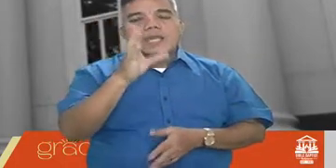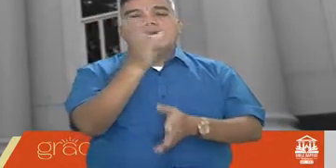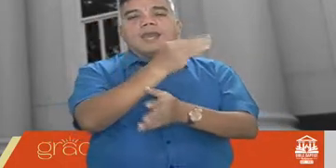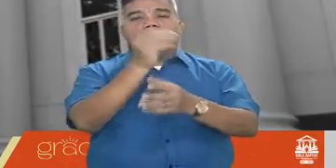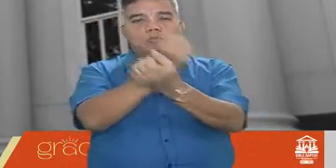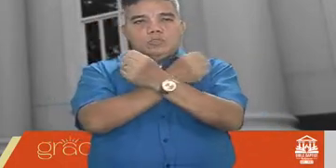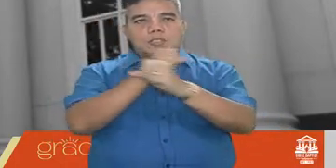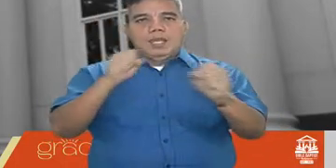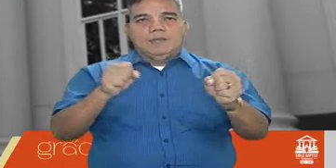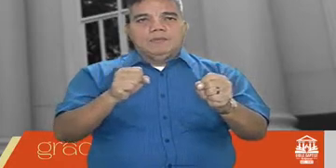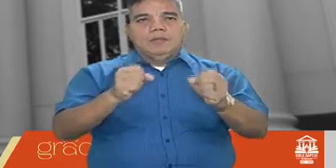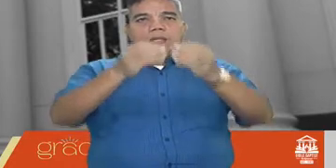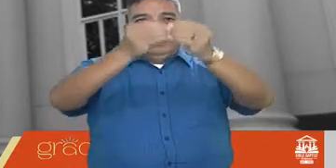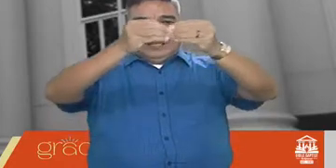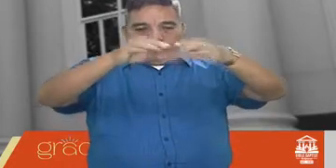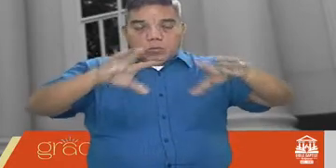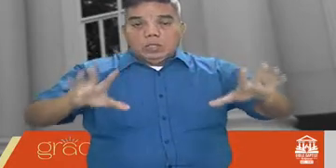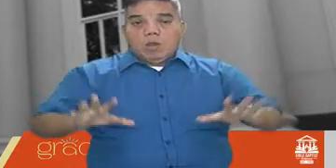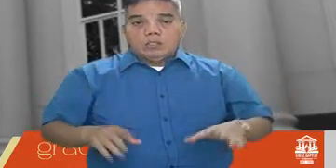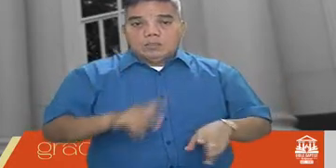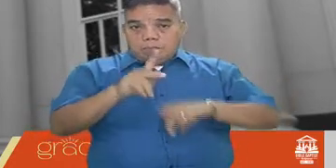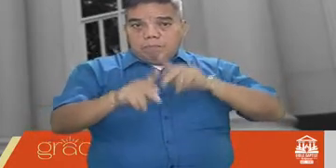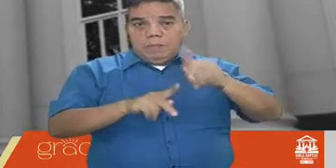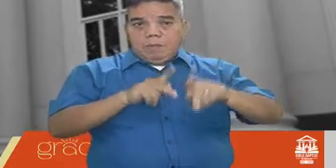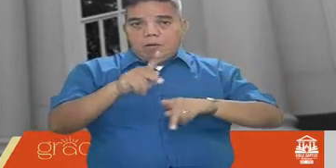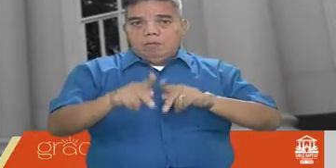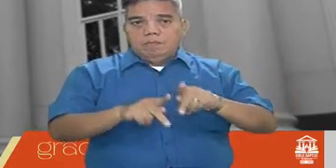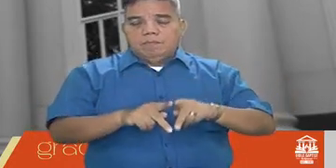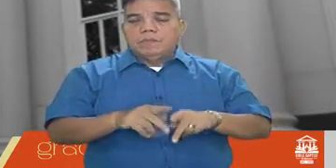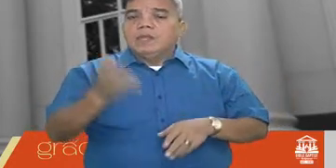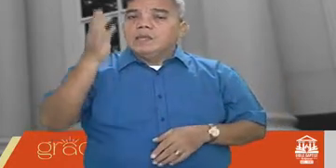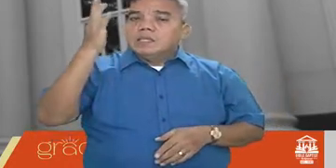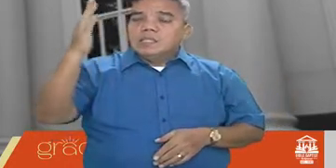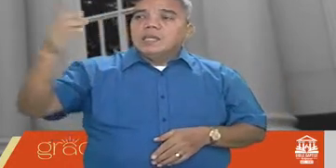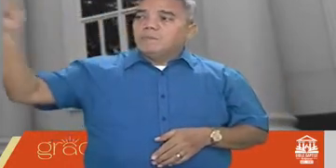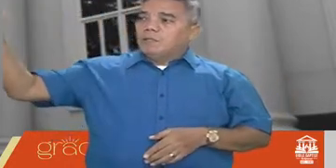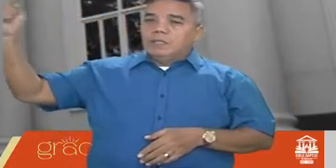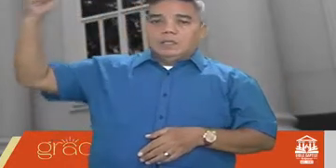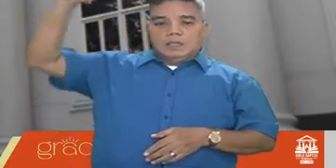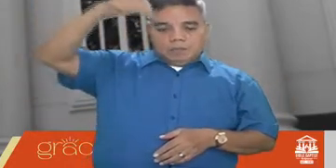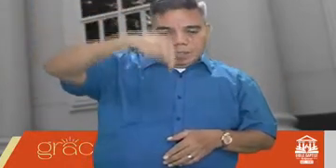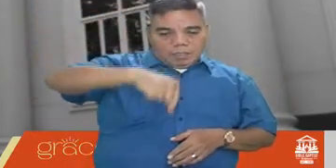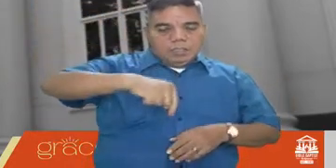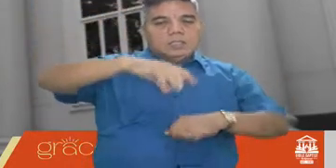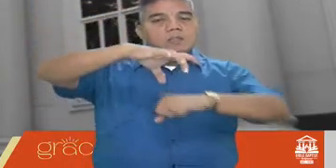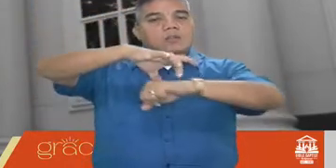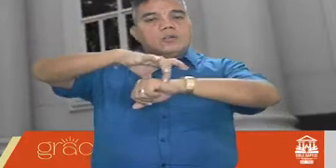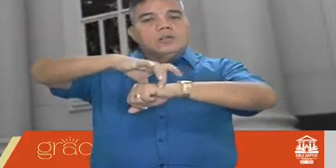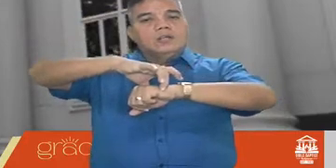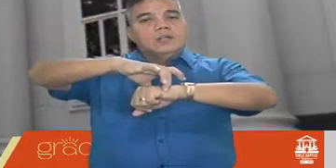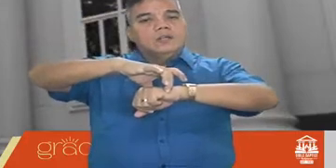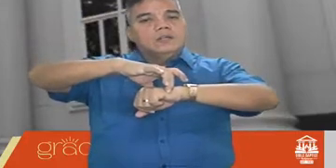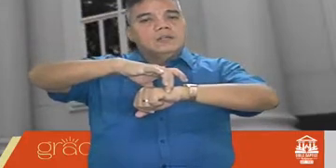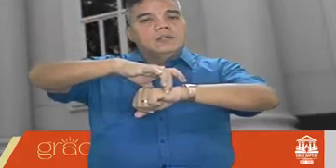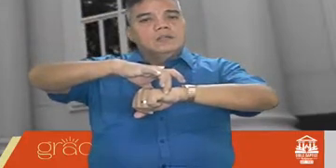seek and to save that which was lost. Siya mo inanaog gikan sa langit ug mianhi